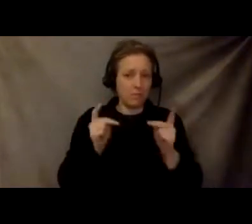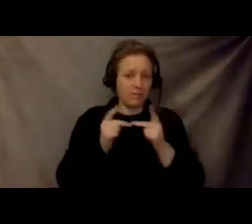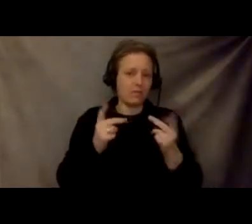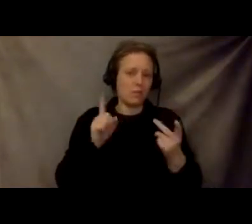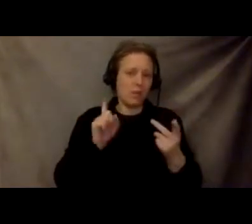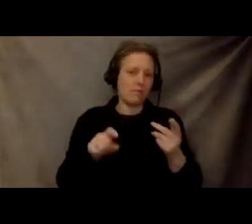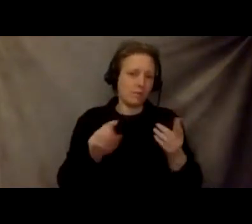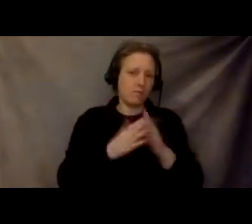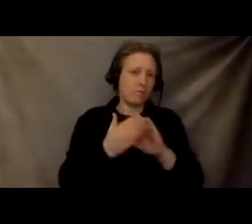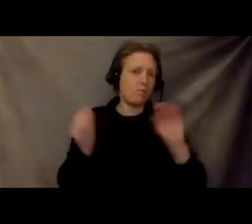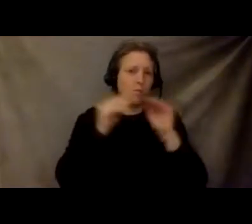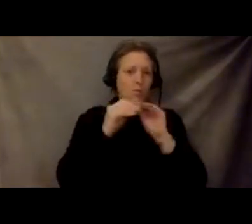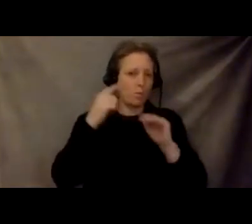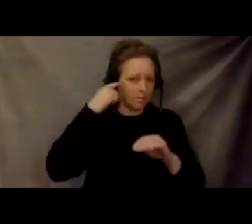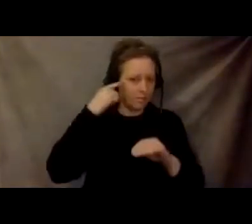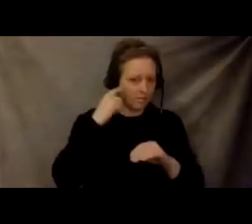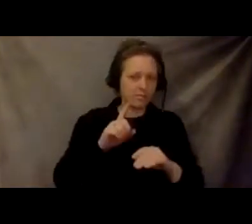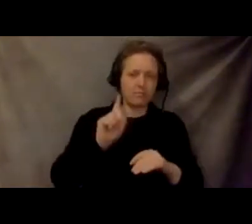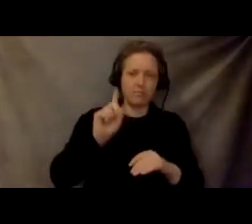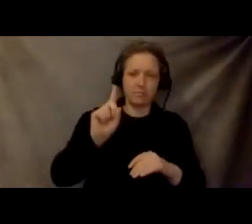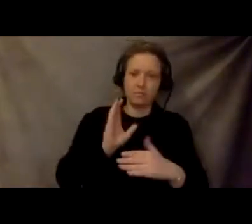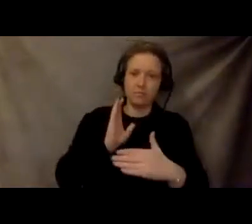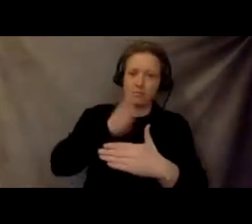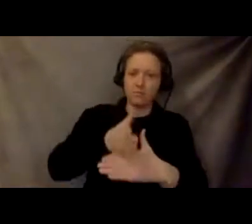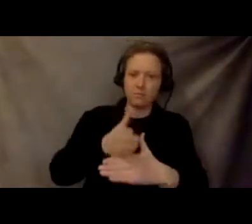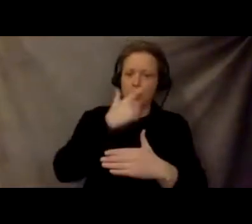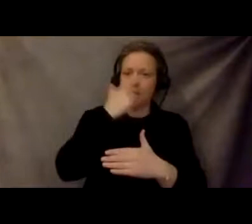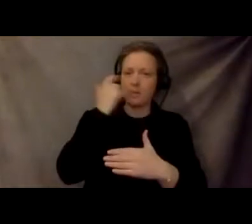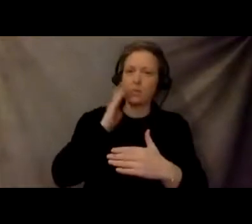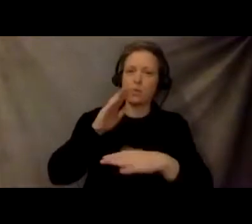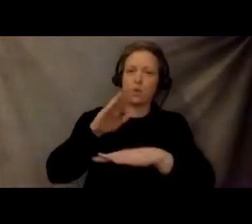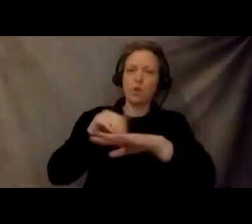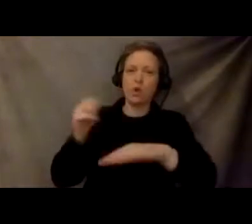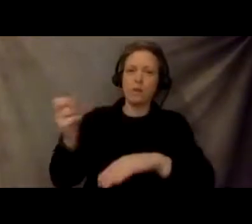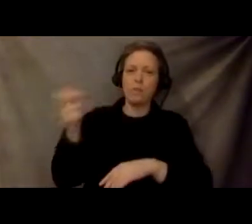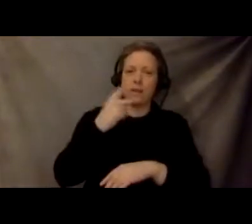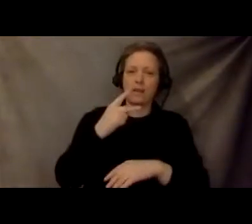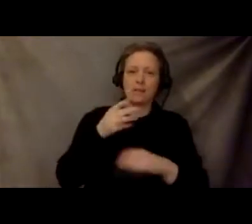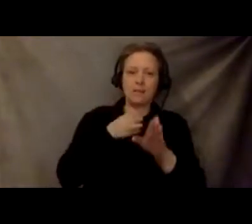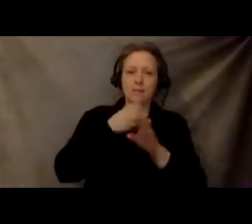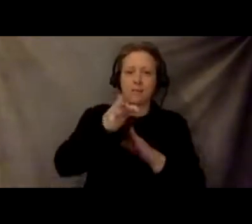Just want to jump in because they're about to call us back into the room.